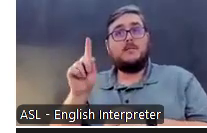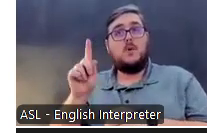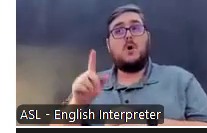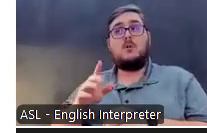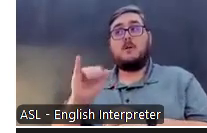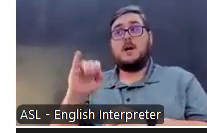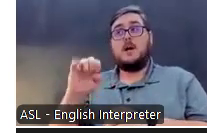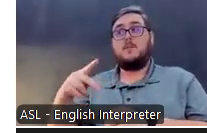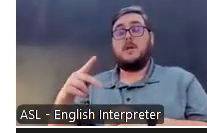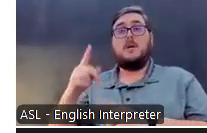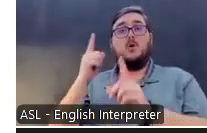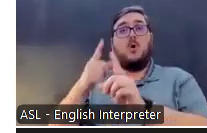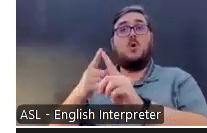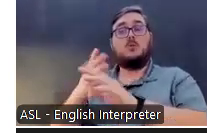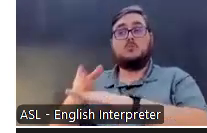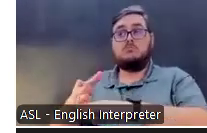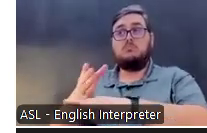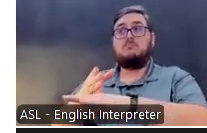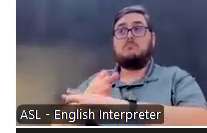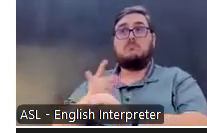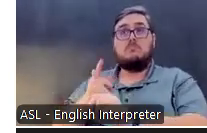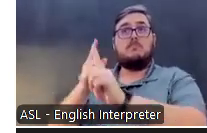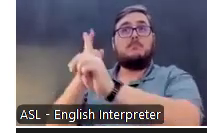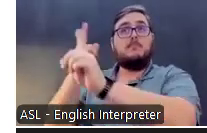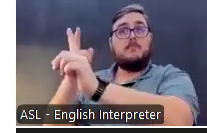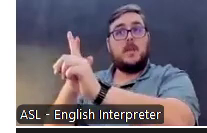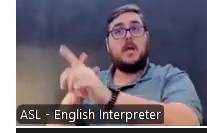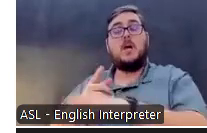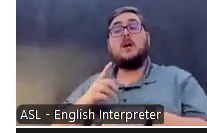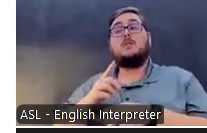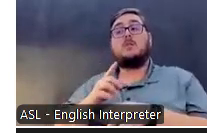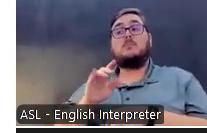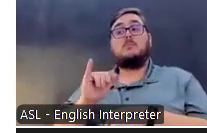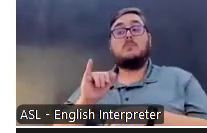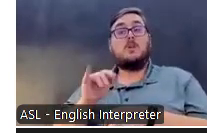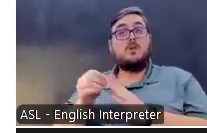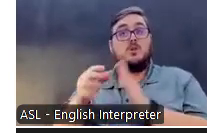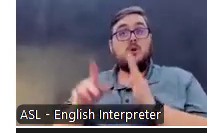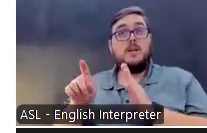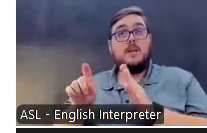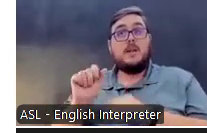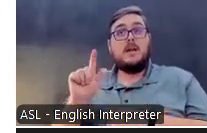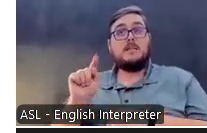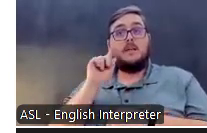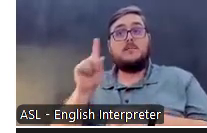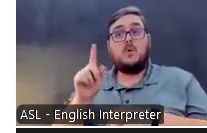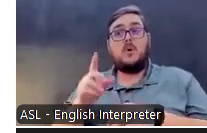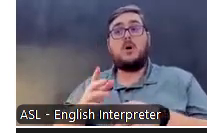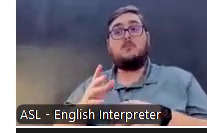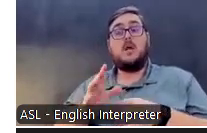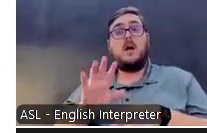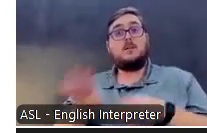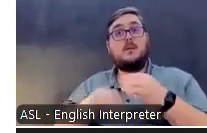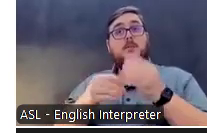as a supplementary service or a related service? Does the student need AT to access